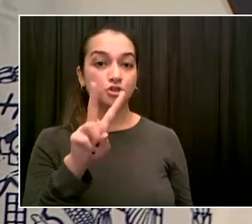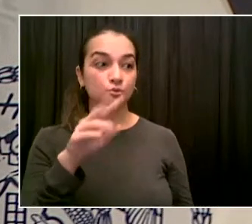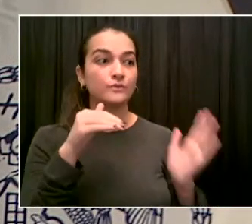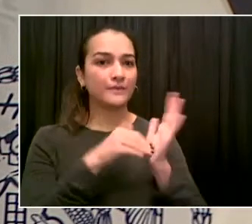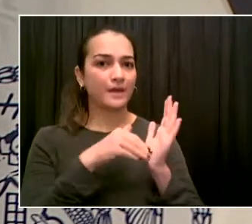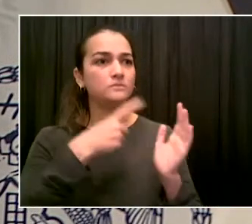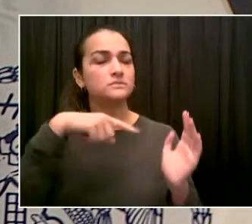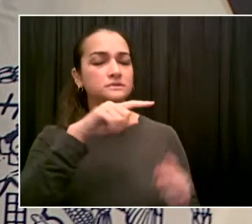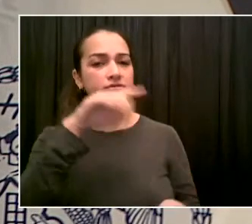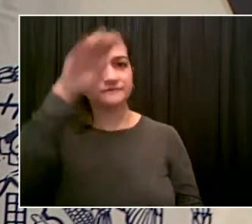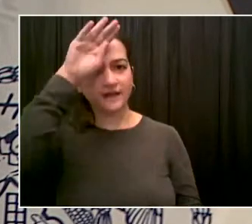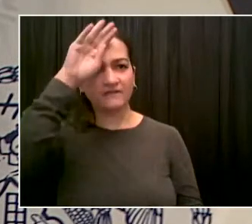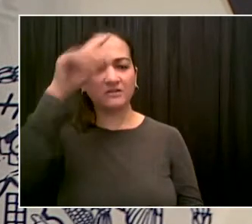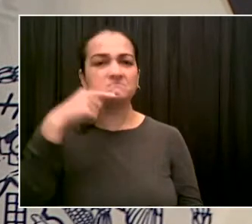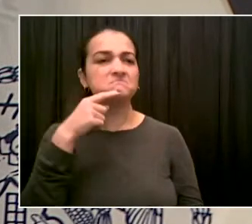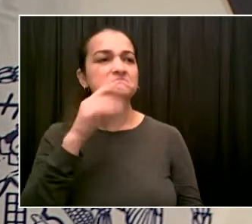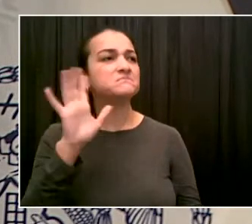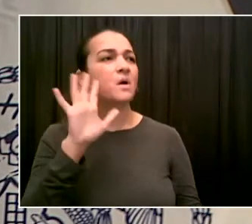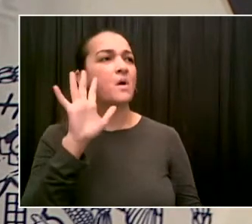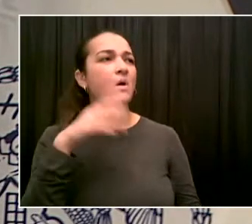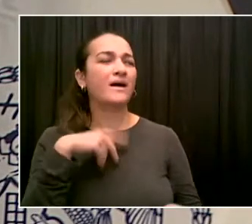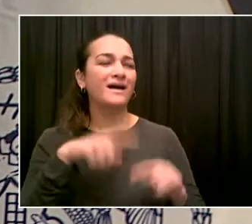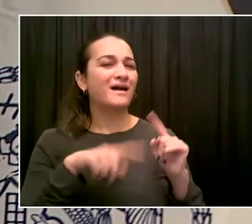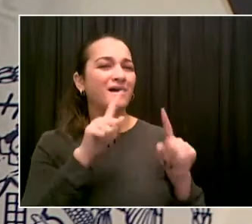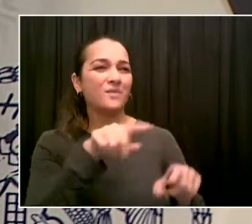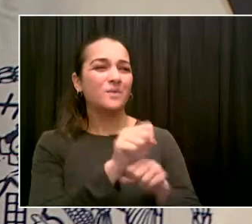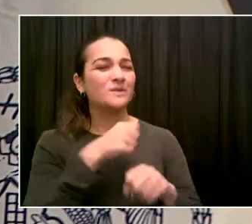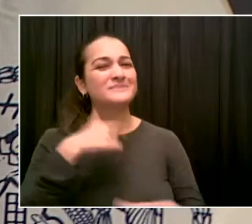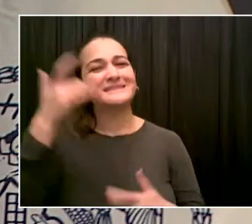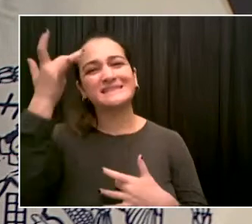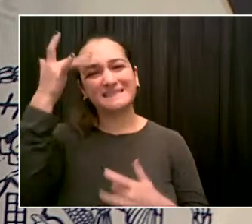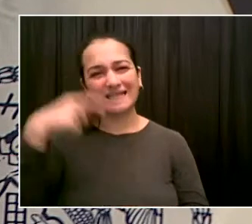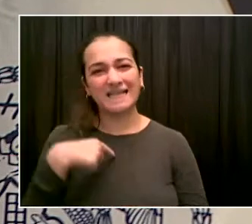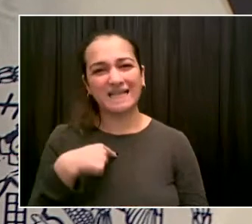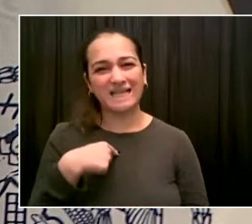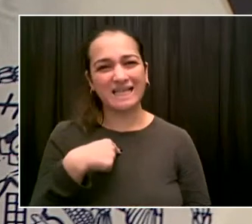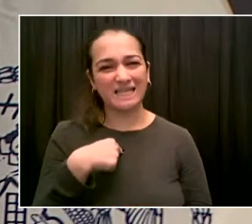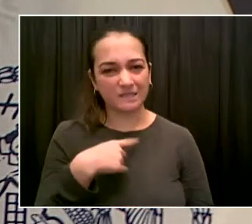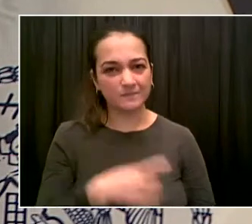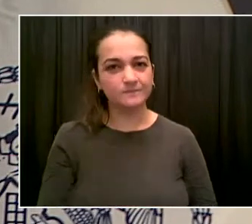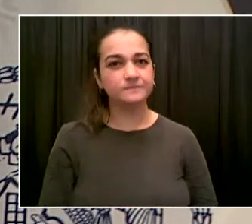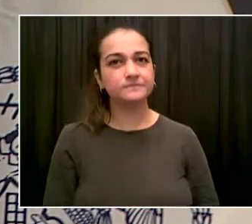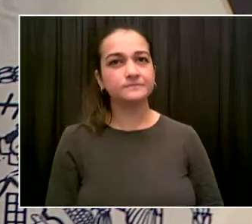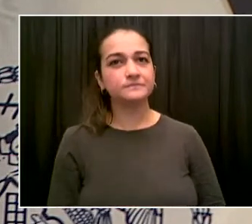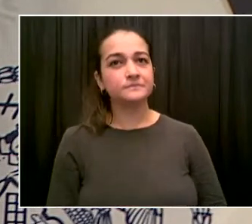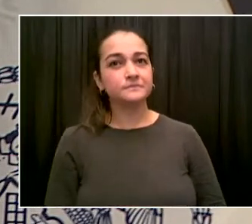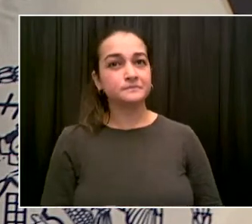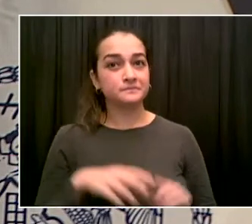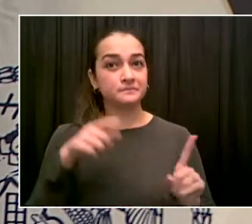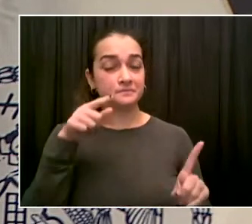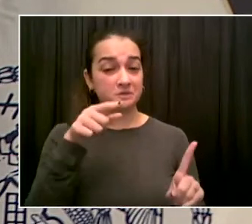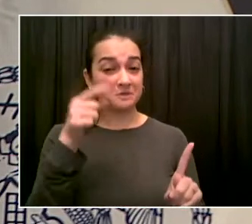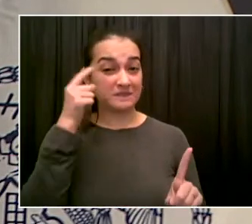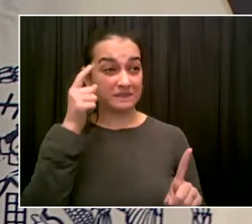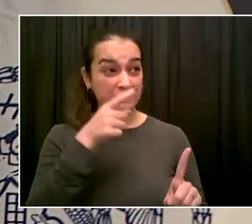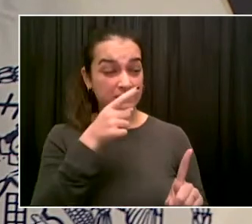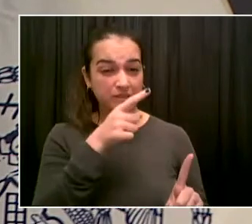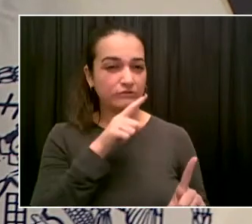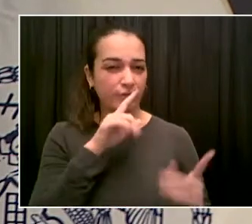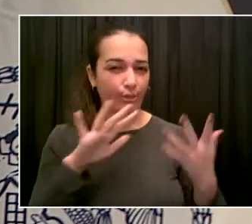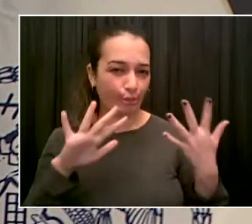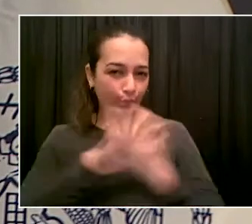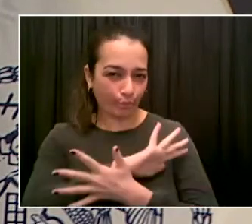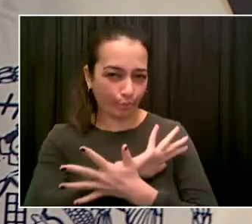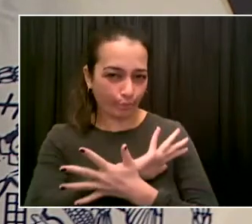us know if we're seeing any other trends like this at any of the other agencies? I'll start and I'll turn to Commissioner Nigro.